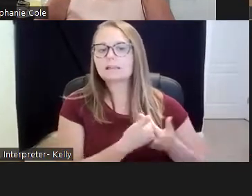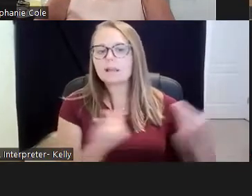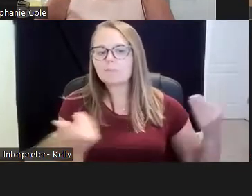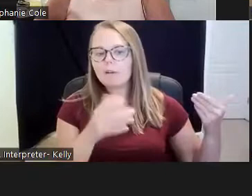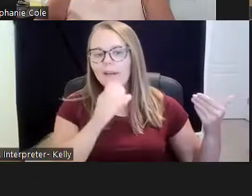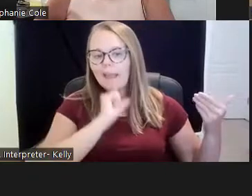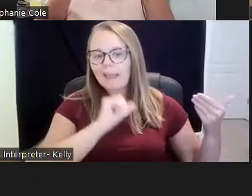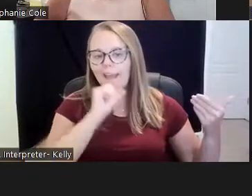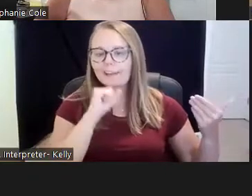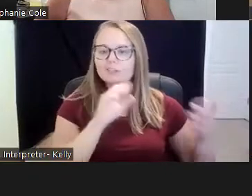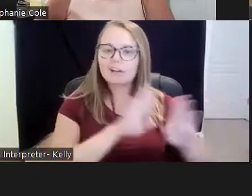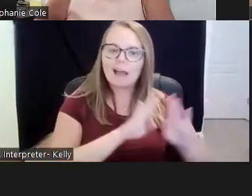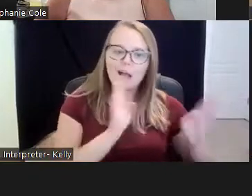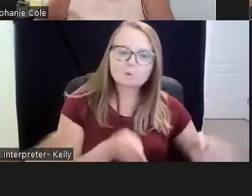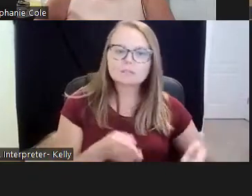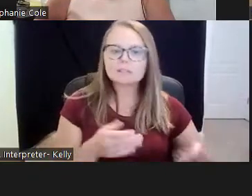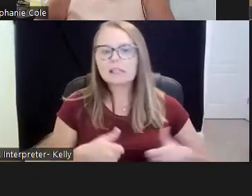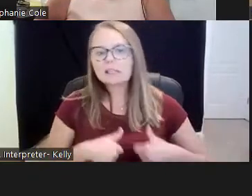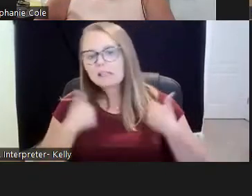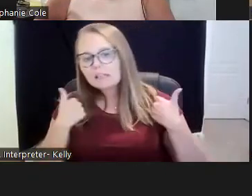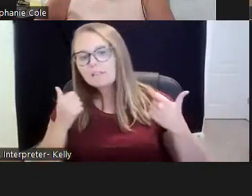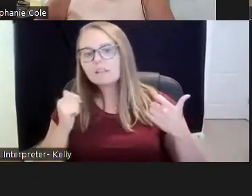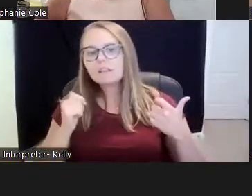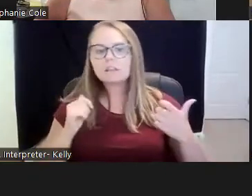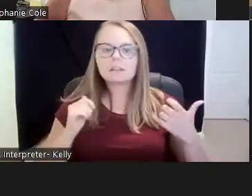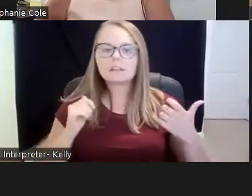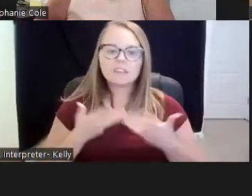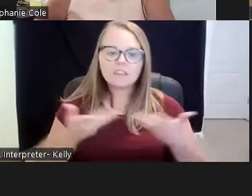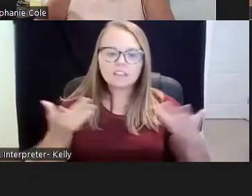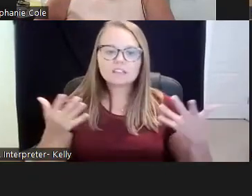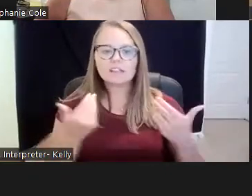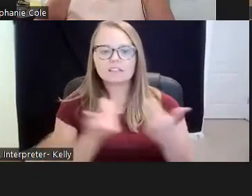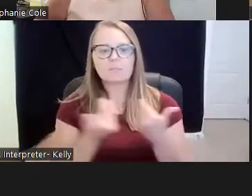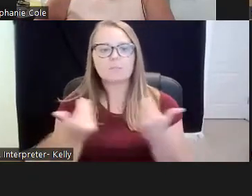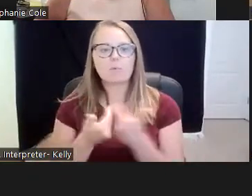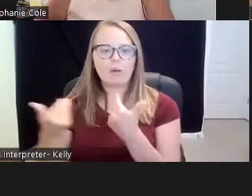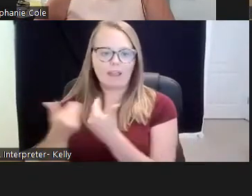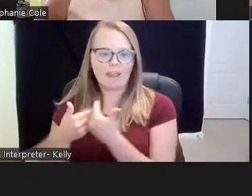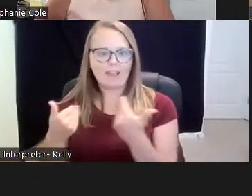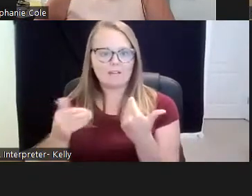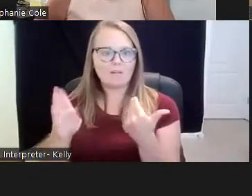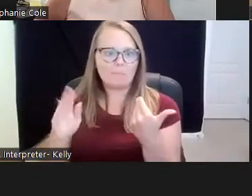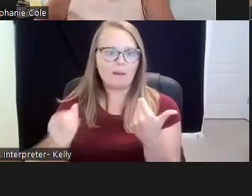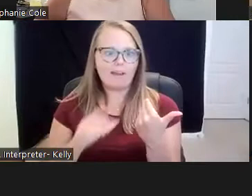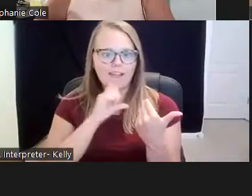and housing and living arrangements that separate people by age. And